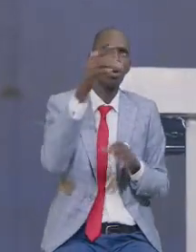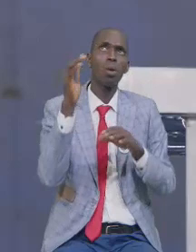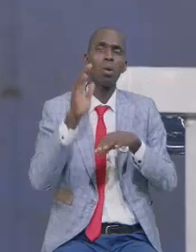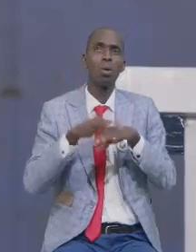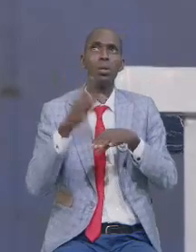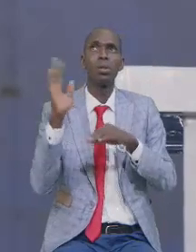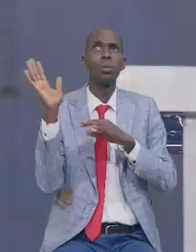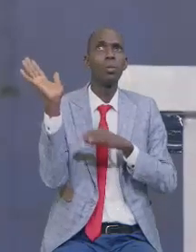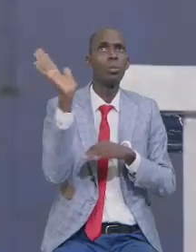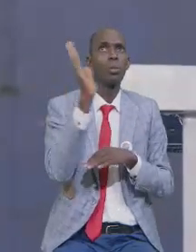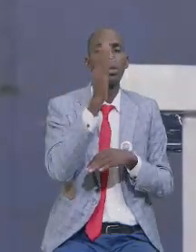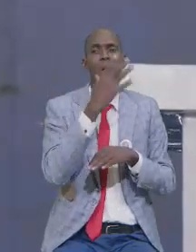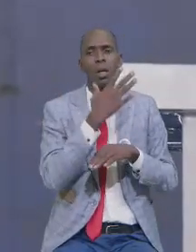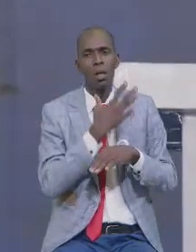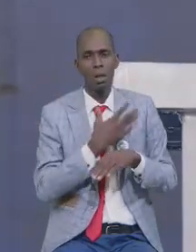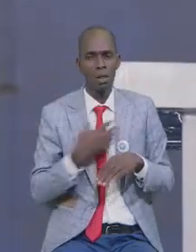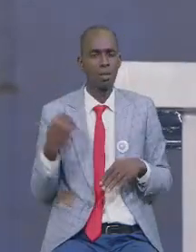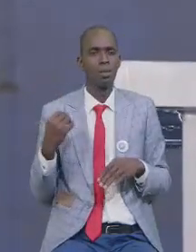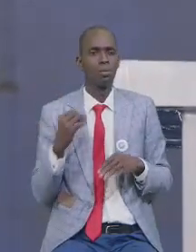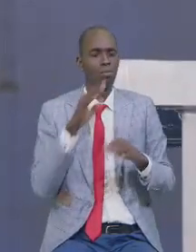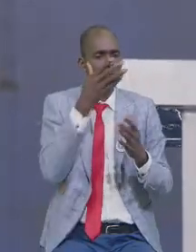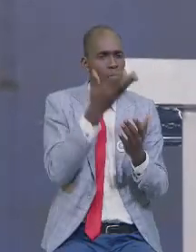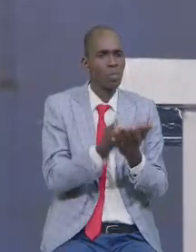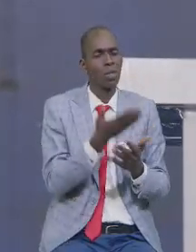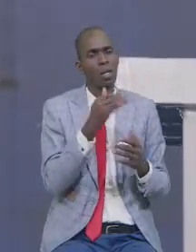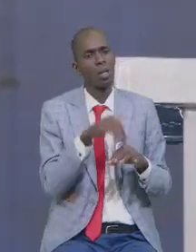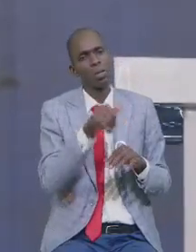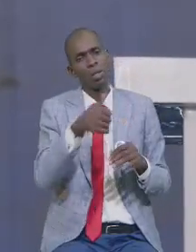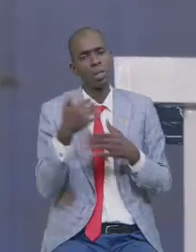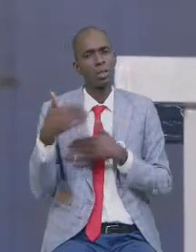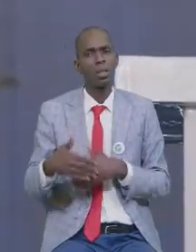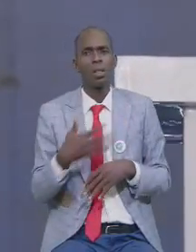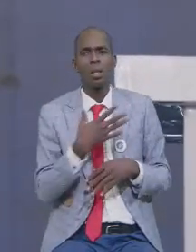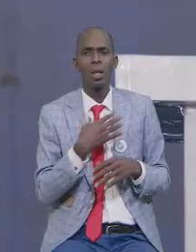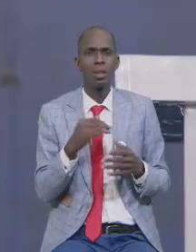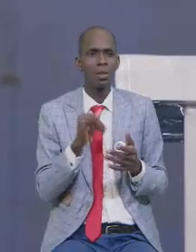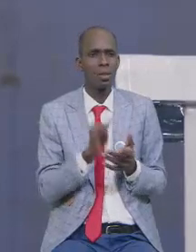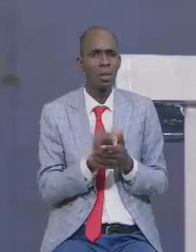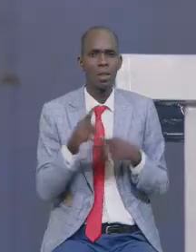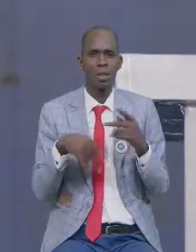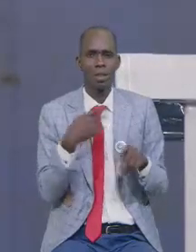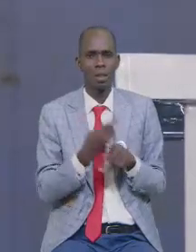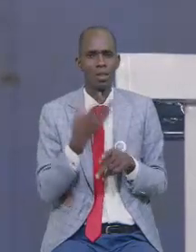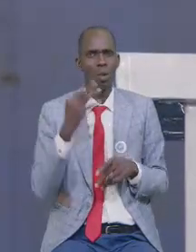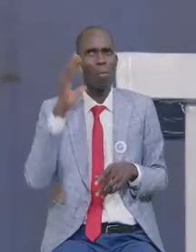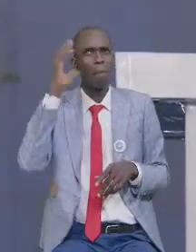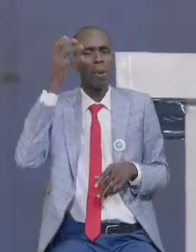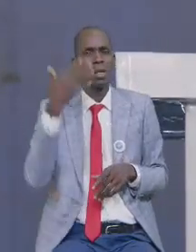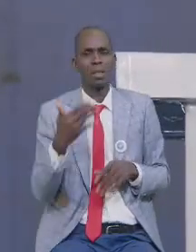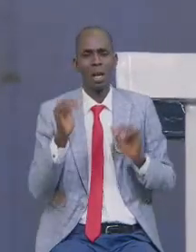Don't be funny. And don't be a kind of a crazy. How can anybody do